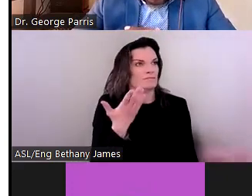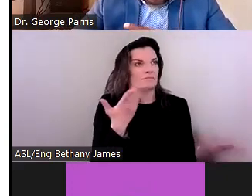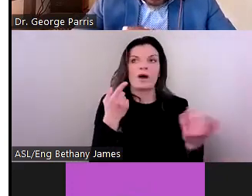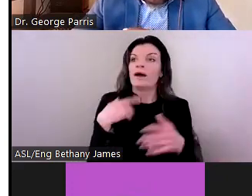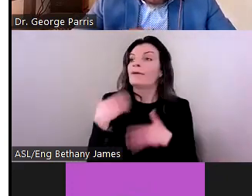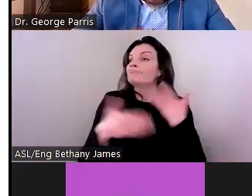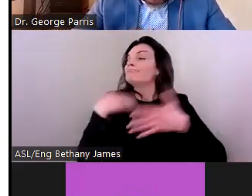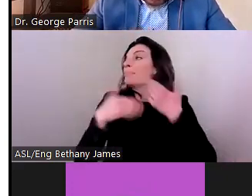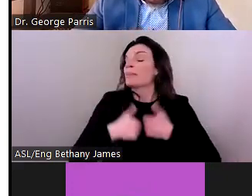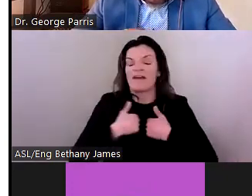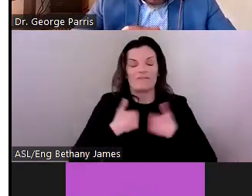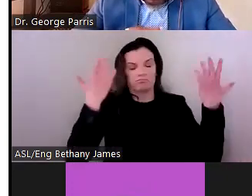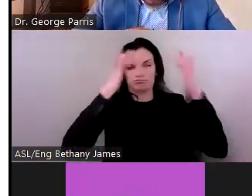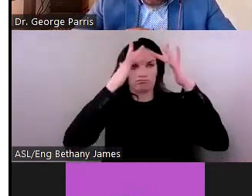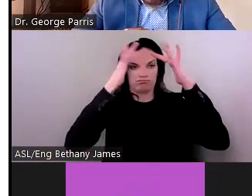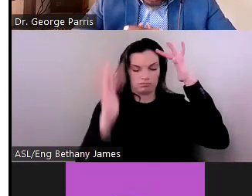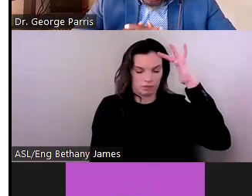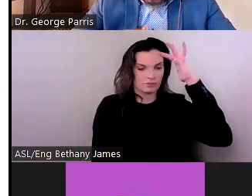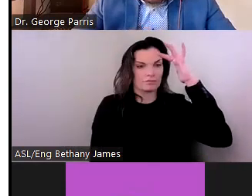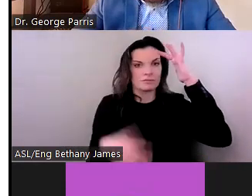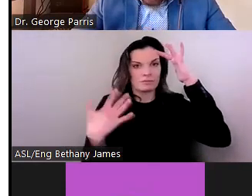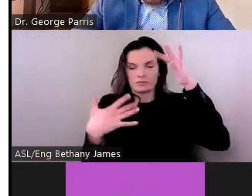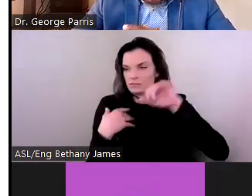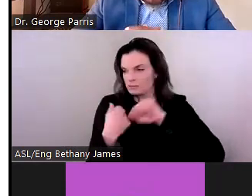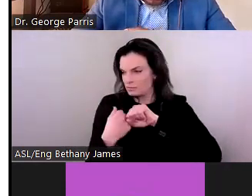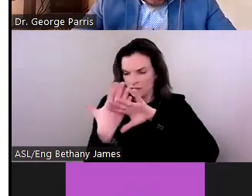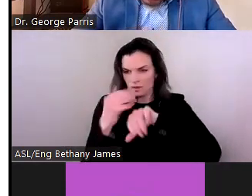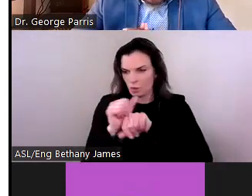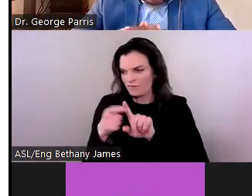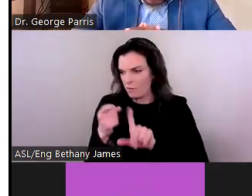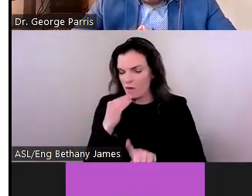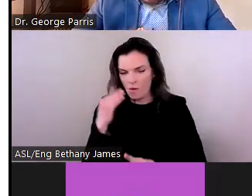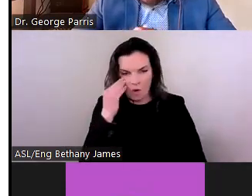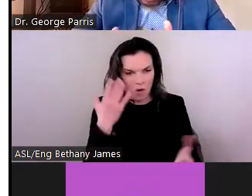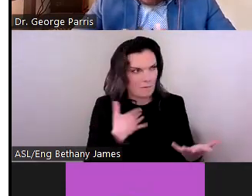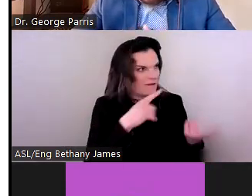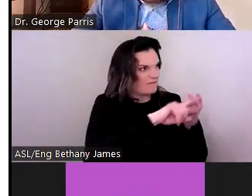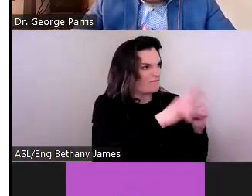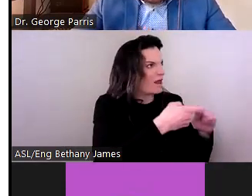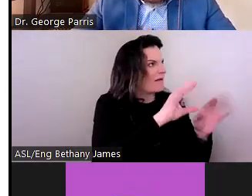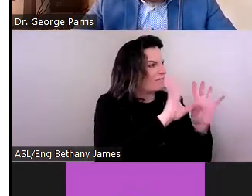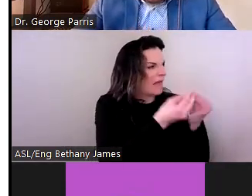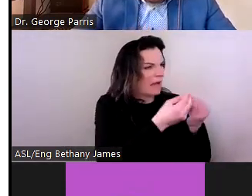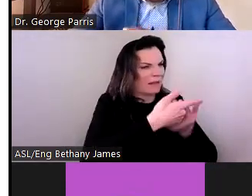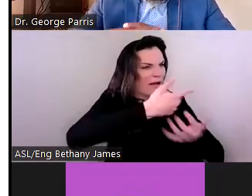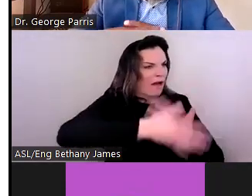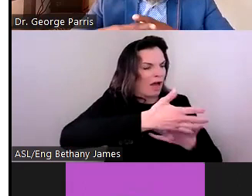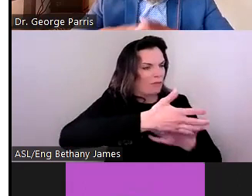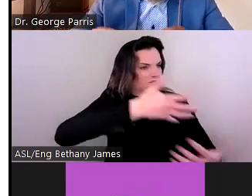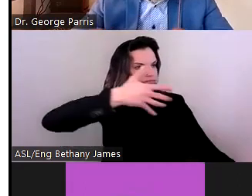co-workers, without no contact with in many cases with friends, and even family.